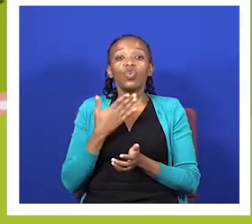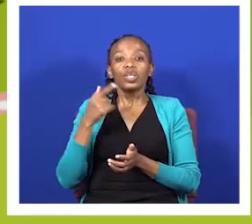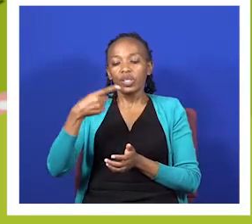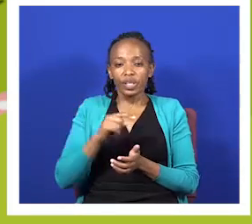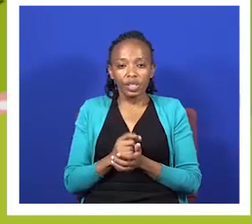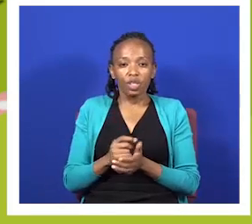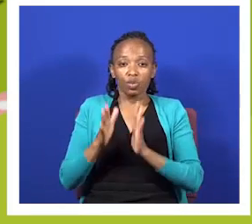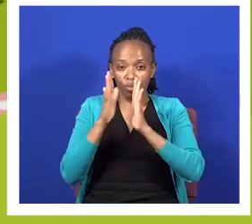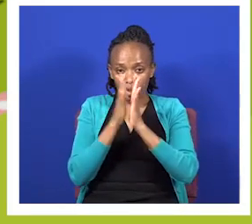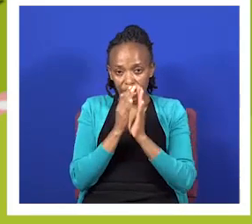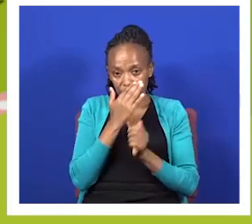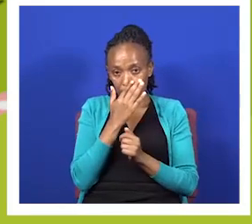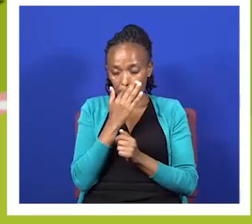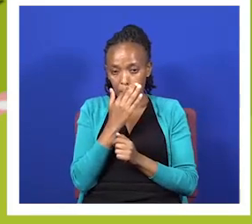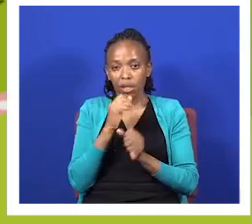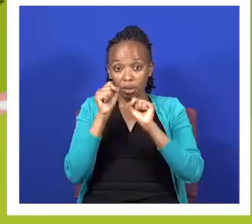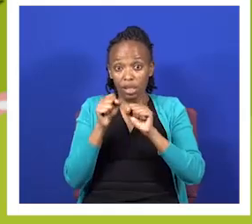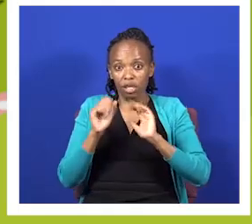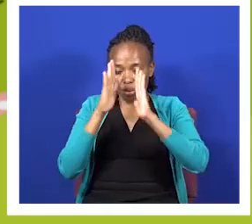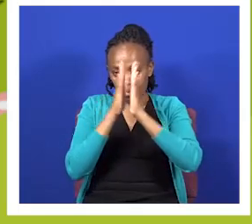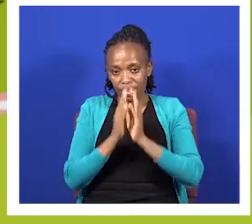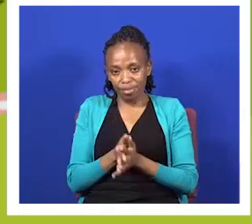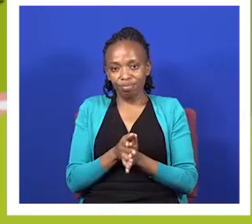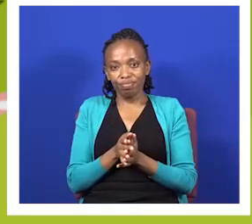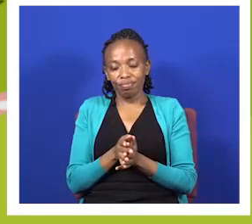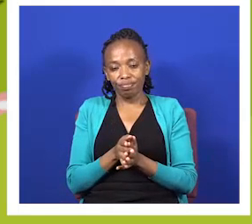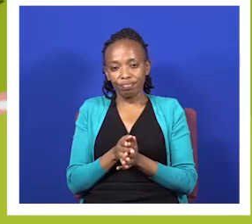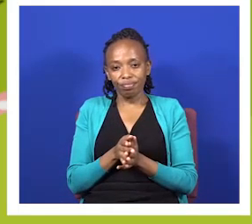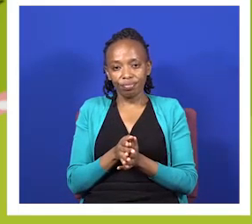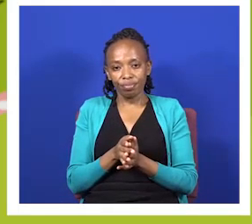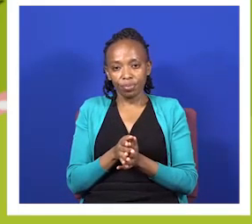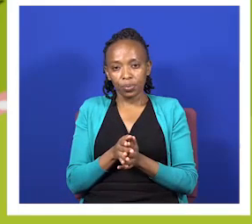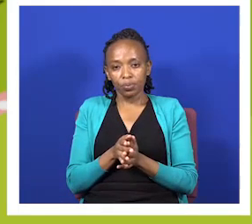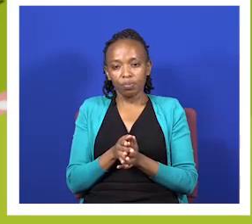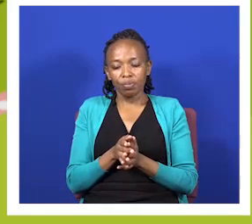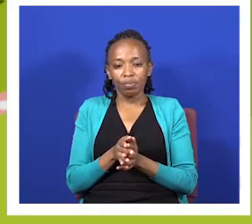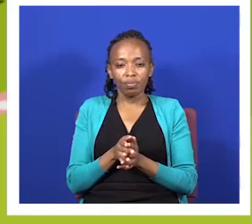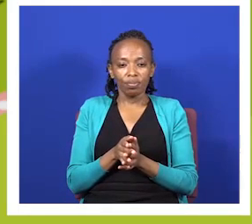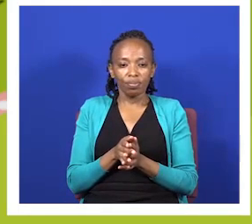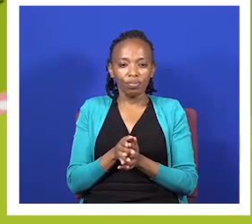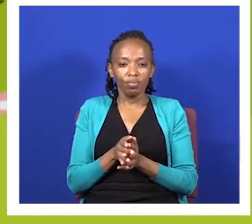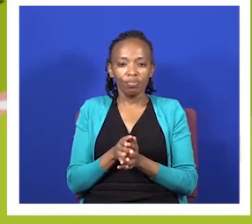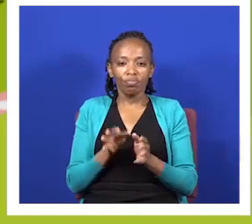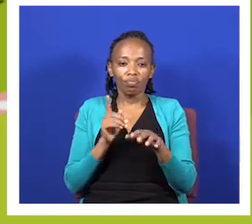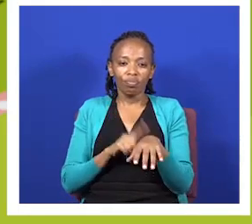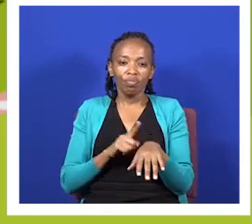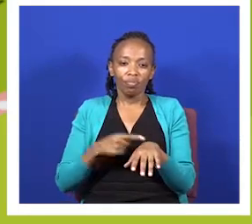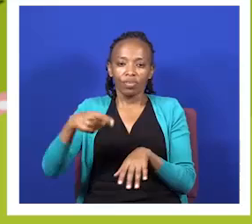I'd like us to pray. Can we pray? Yes. When we want to pray, what